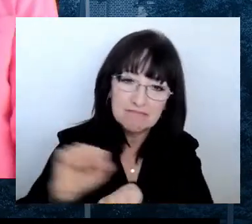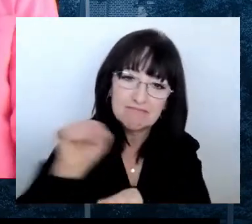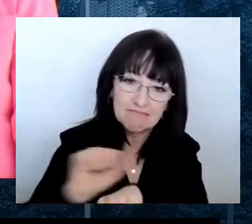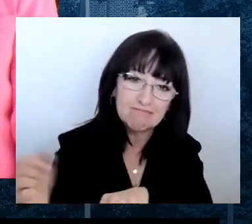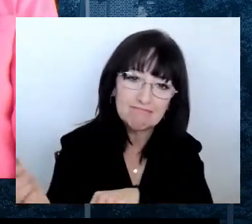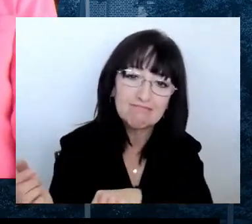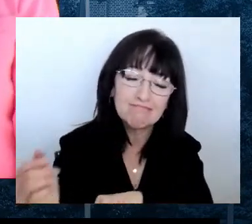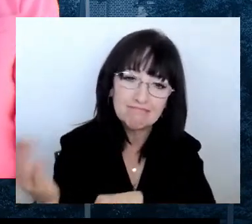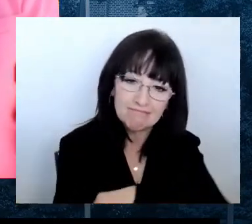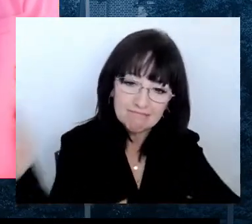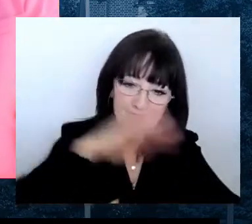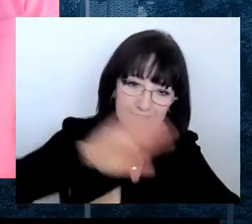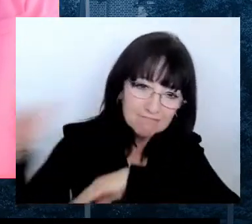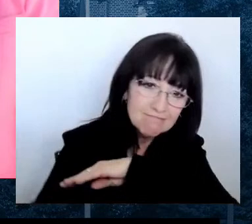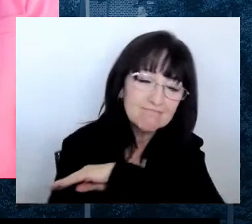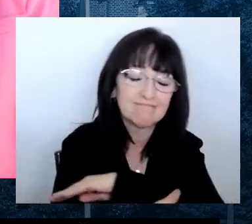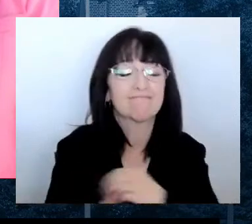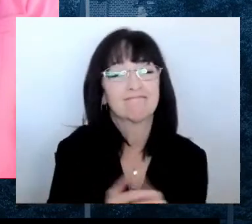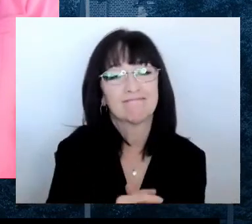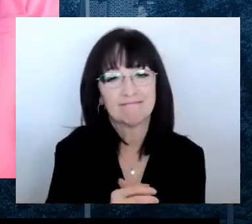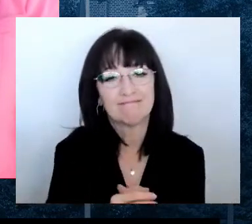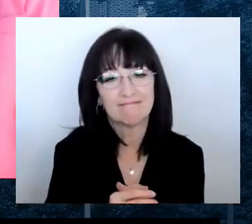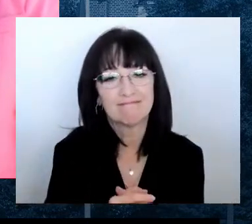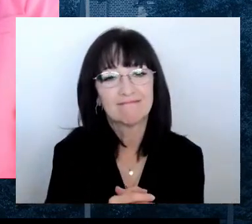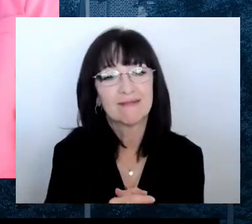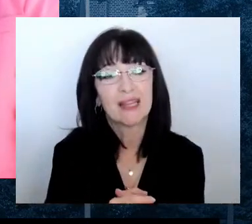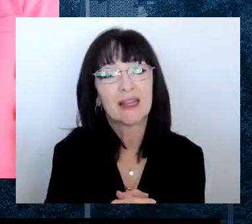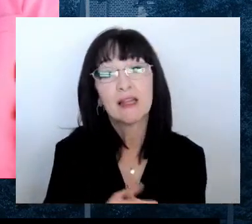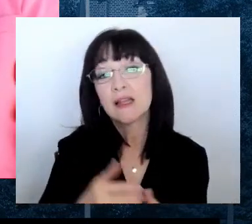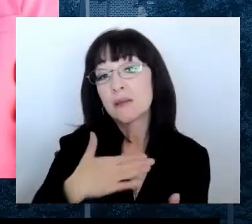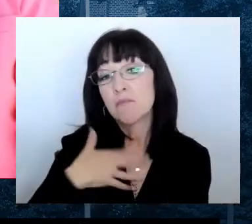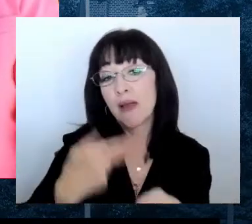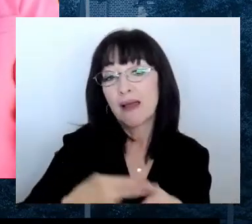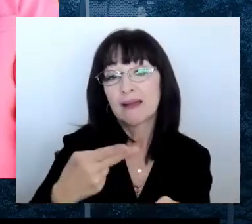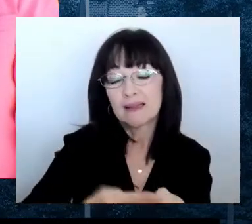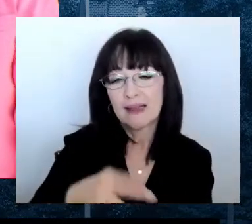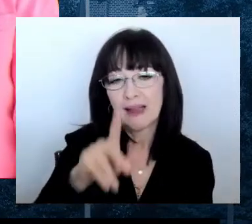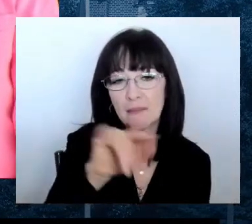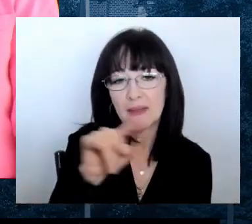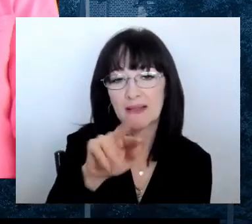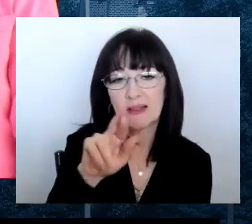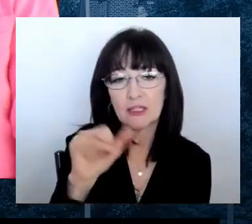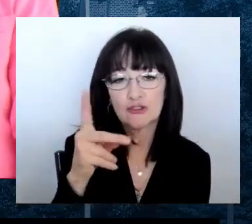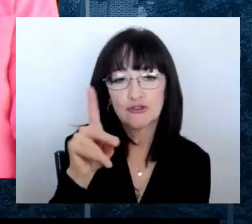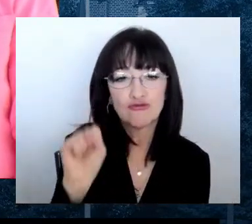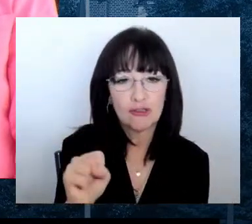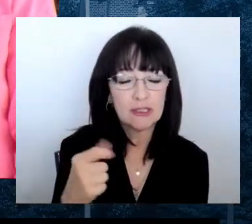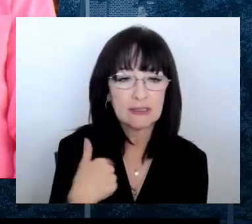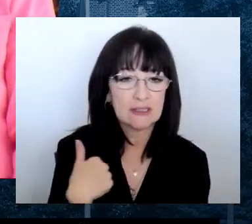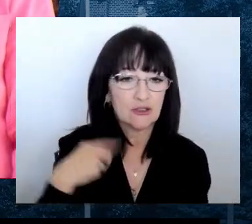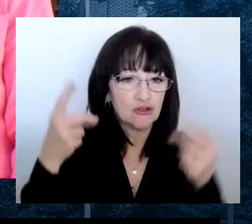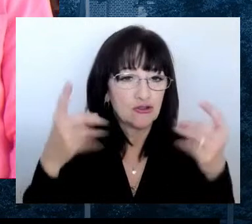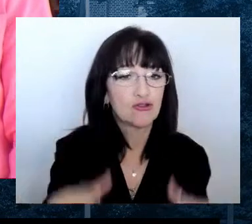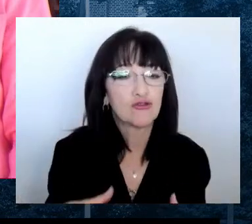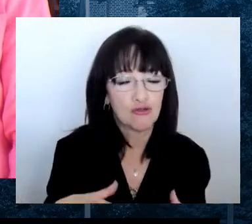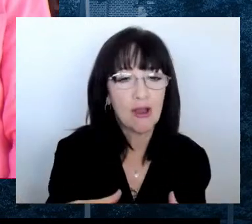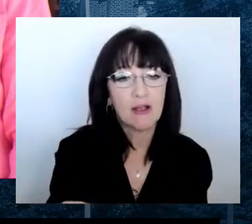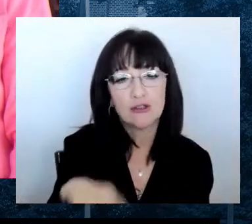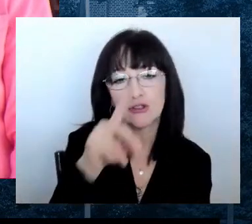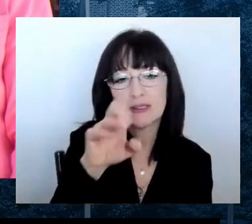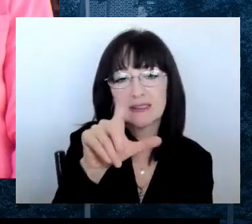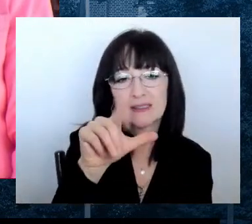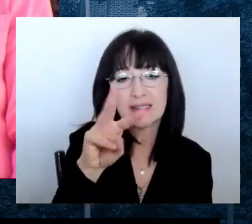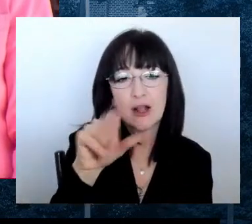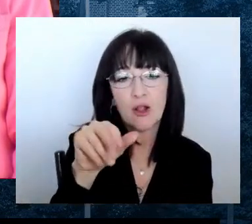day. My name is Liz Richards, and I'm the director of the Delaware Cares Coalition. A little over a year ago, organizations from